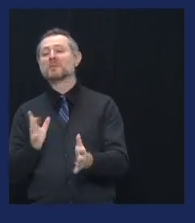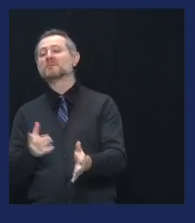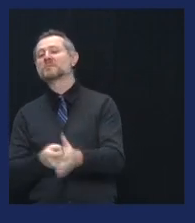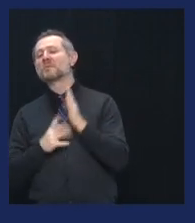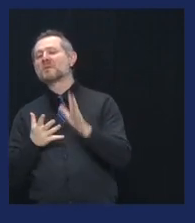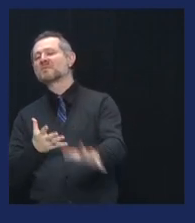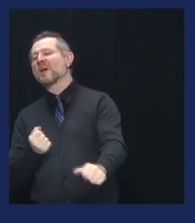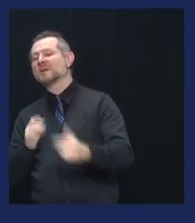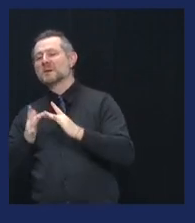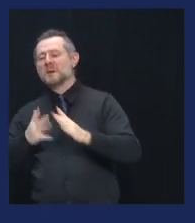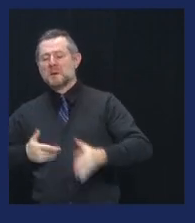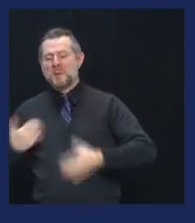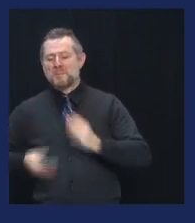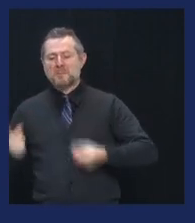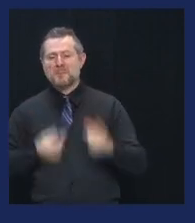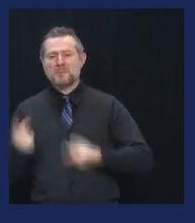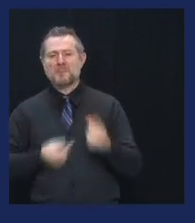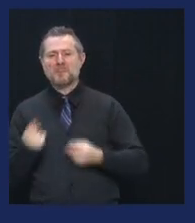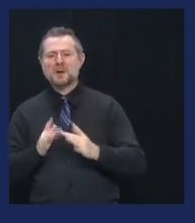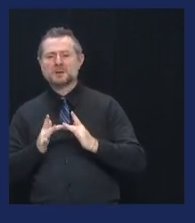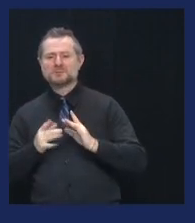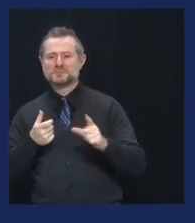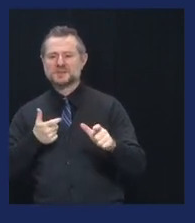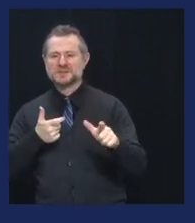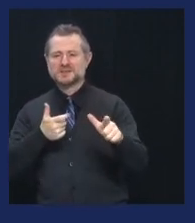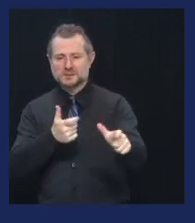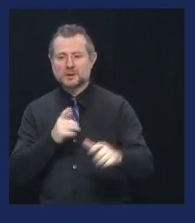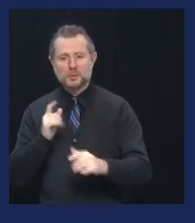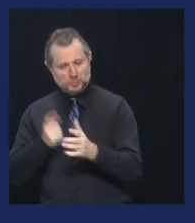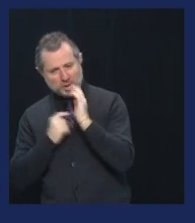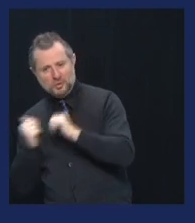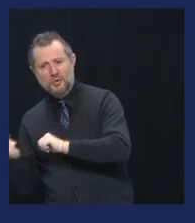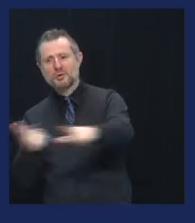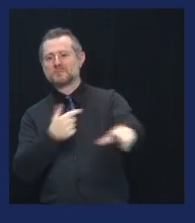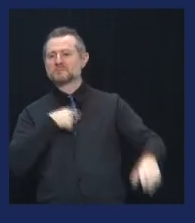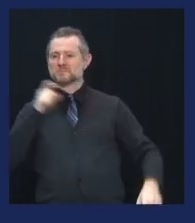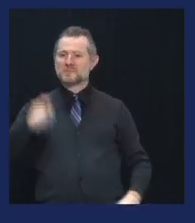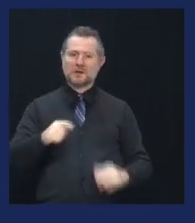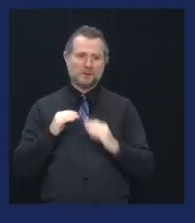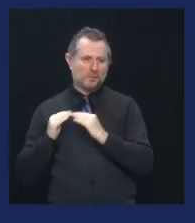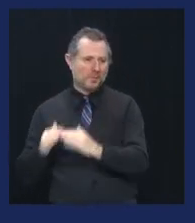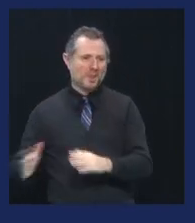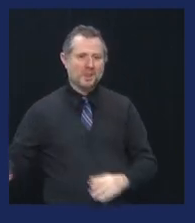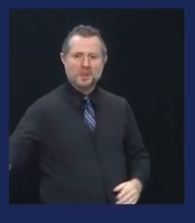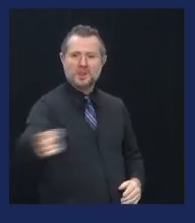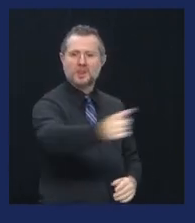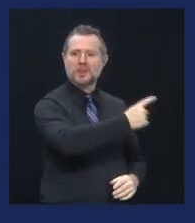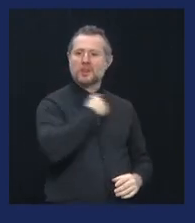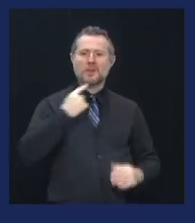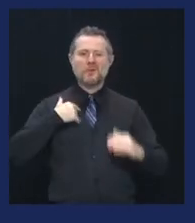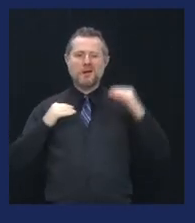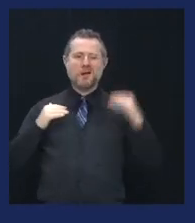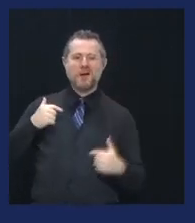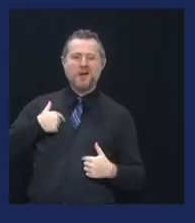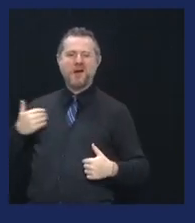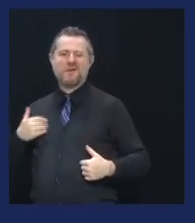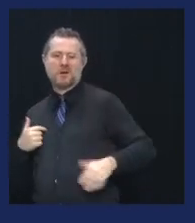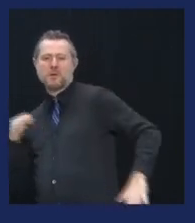to ensure a level playing field. No one can be left behind. New York must be the first